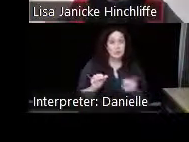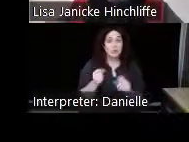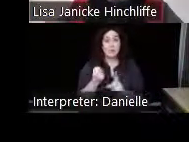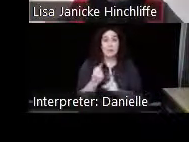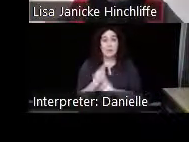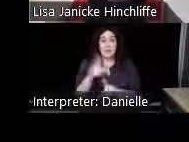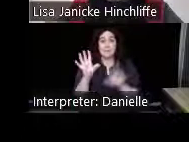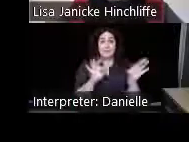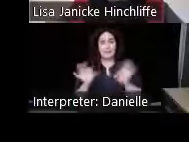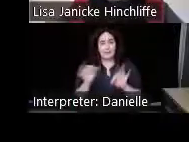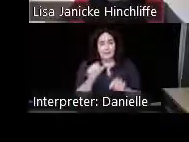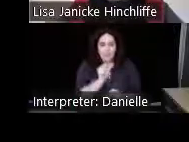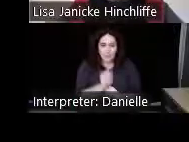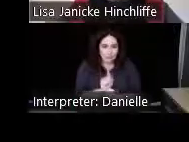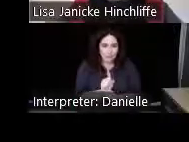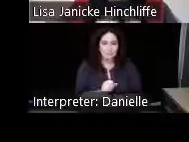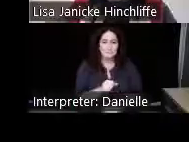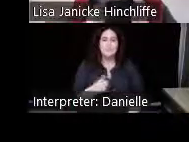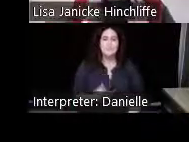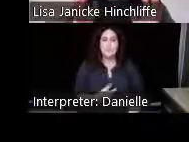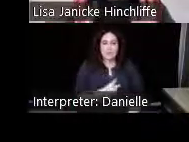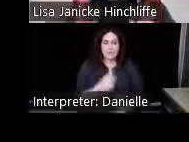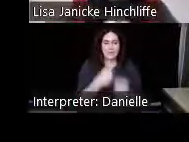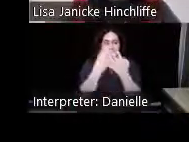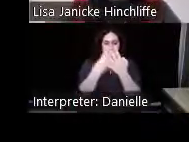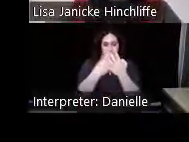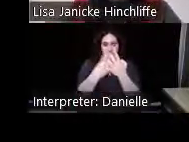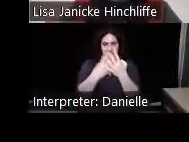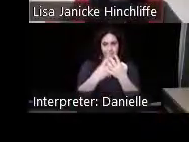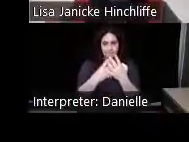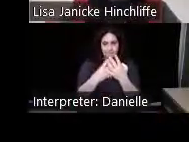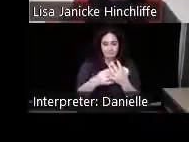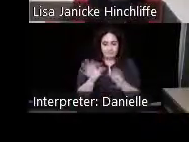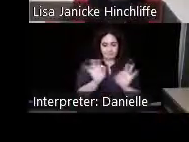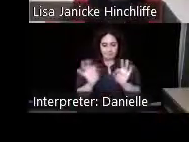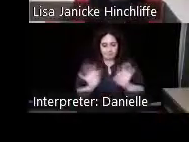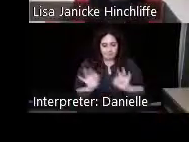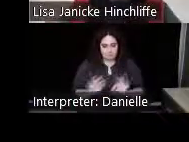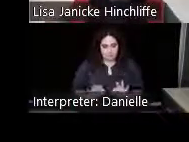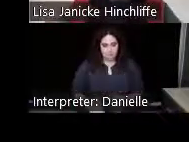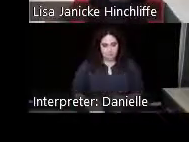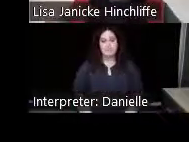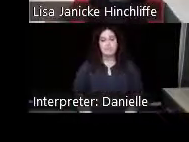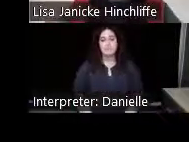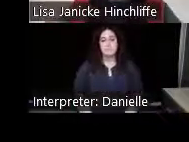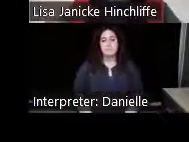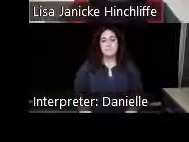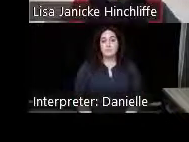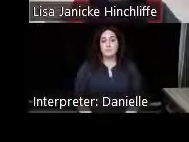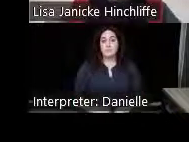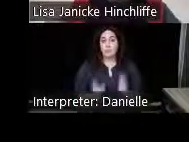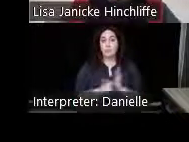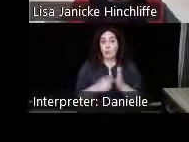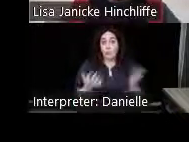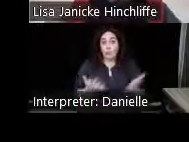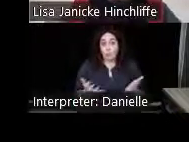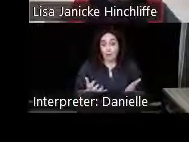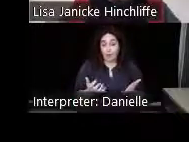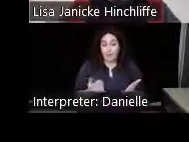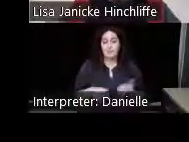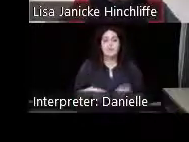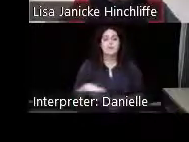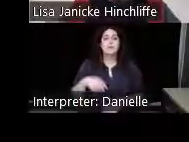criteria is that to be included in our potential sample is that the platform had to